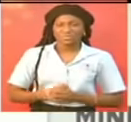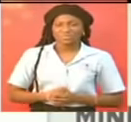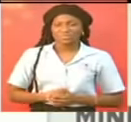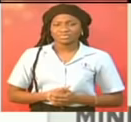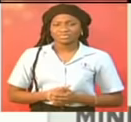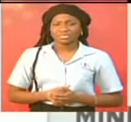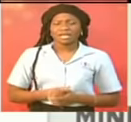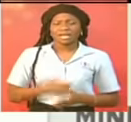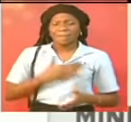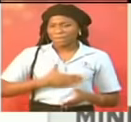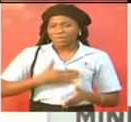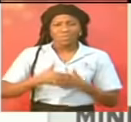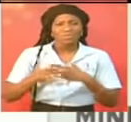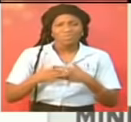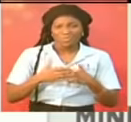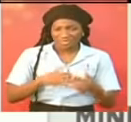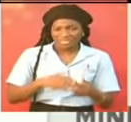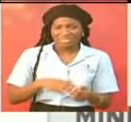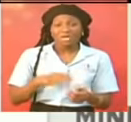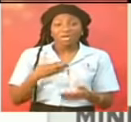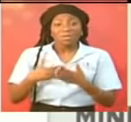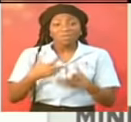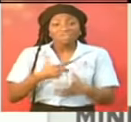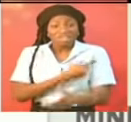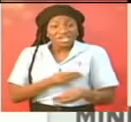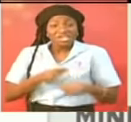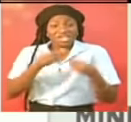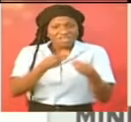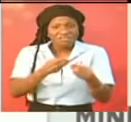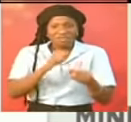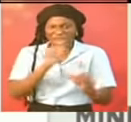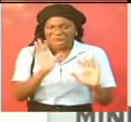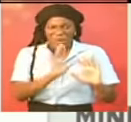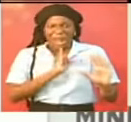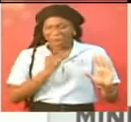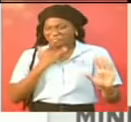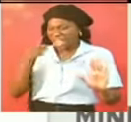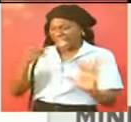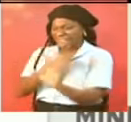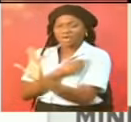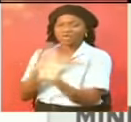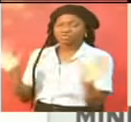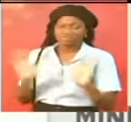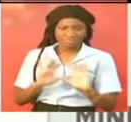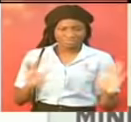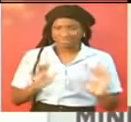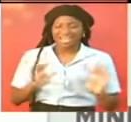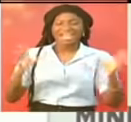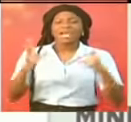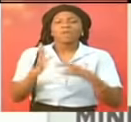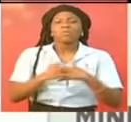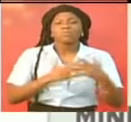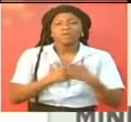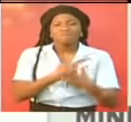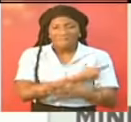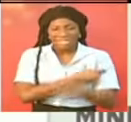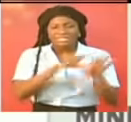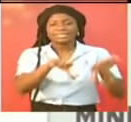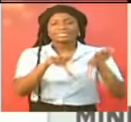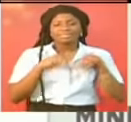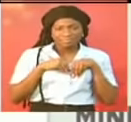take the vaccine to avoid the issues related to hospitalization, ending up in a high dependency unit